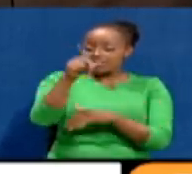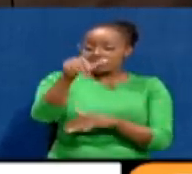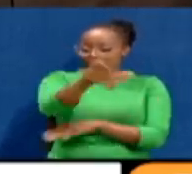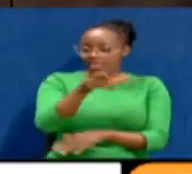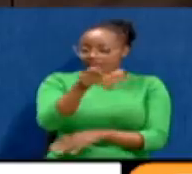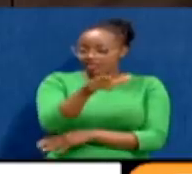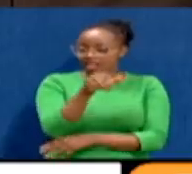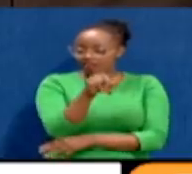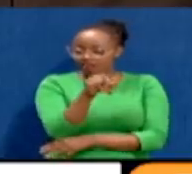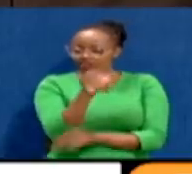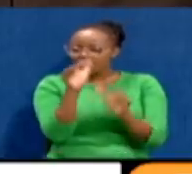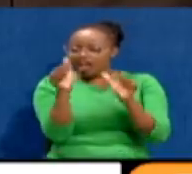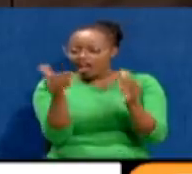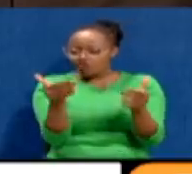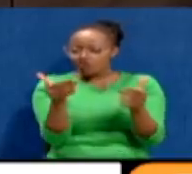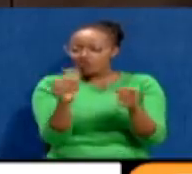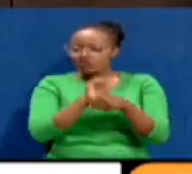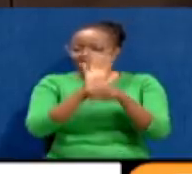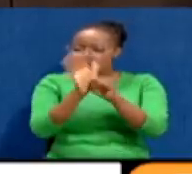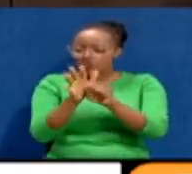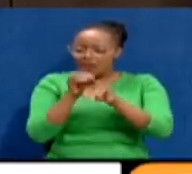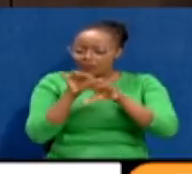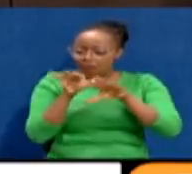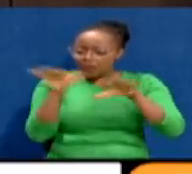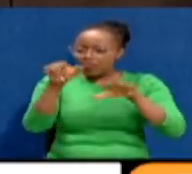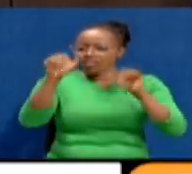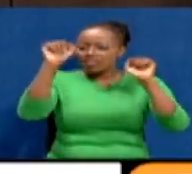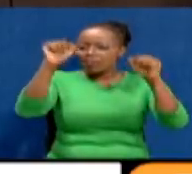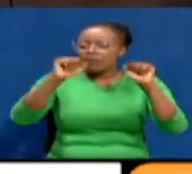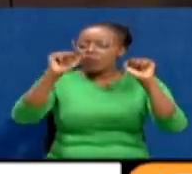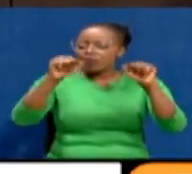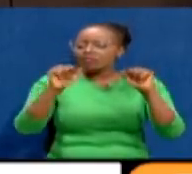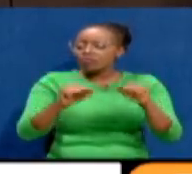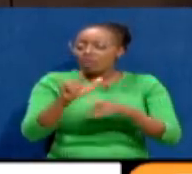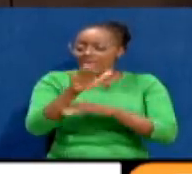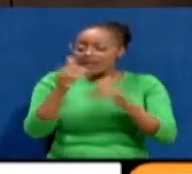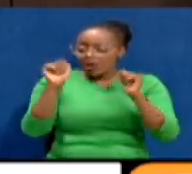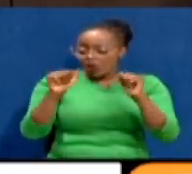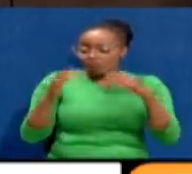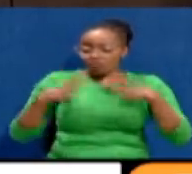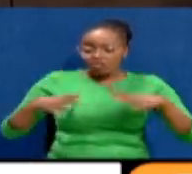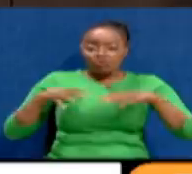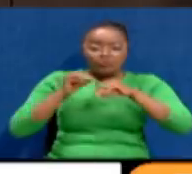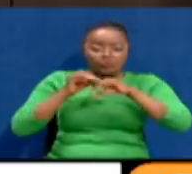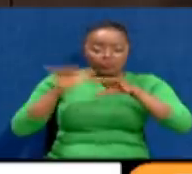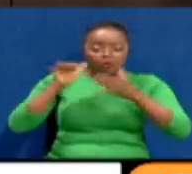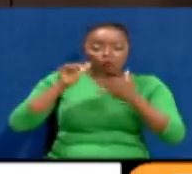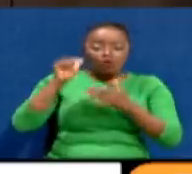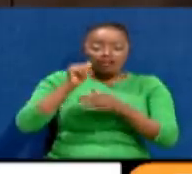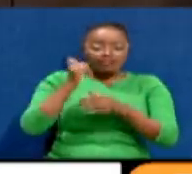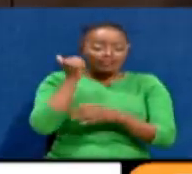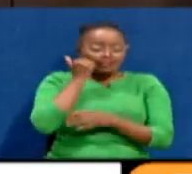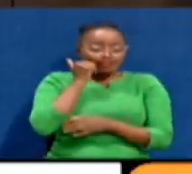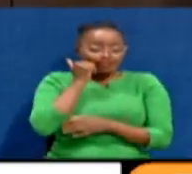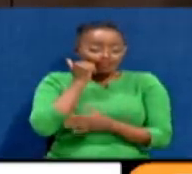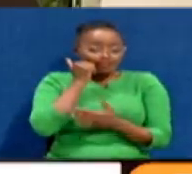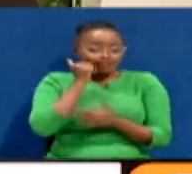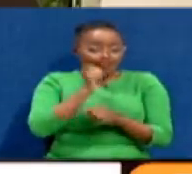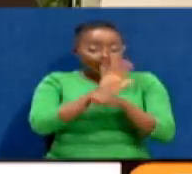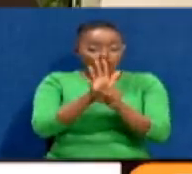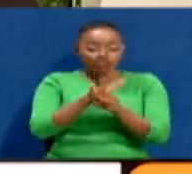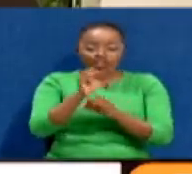that in terms of how COVID-19 spreads, this could be a hot spot? Did that occur to you? I will tell you